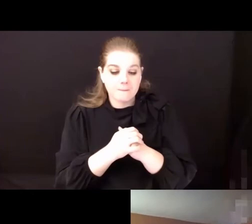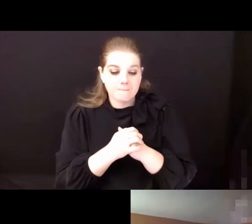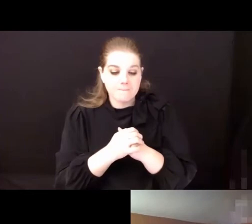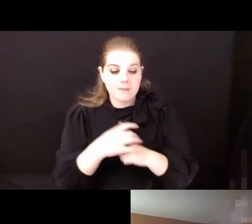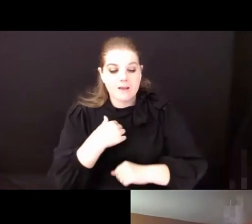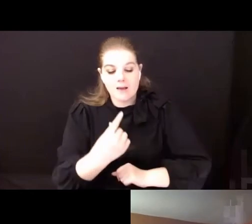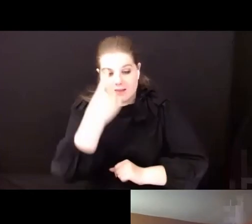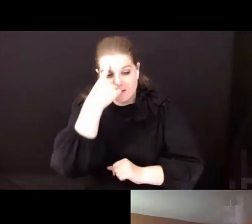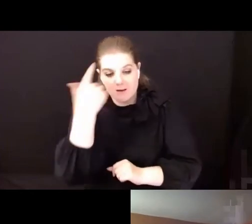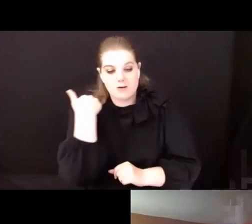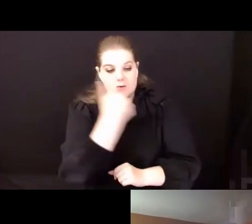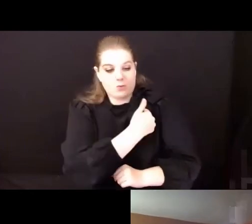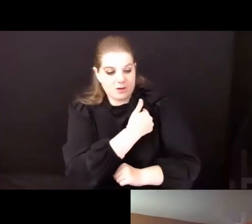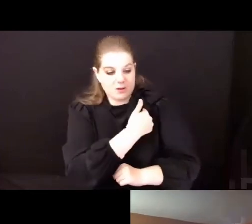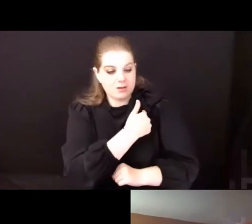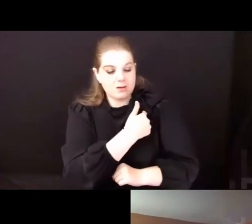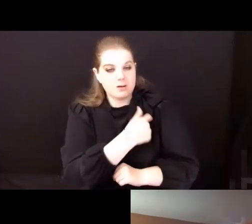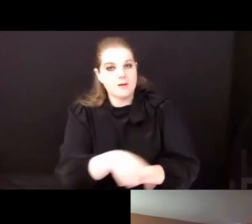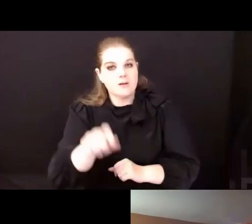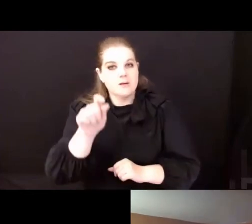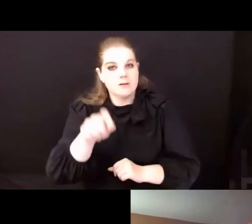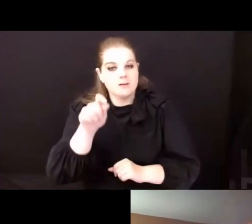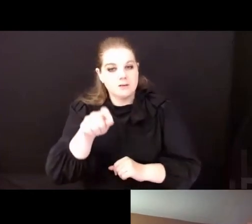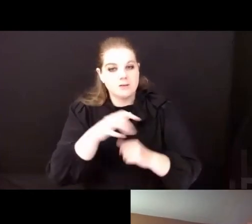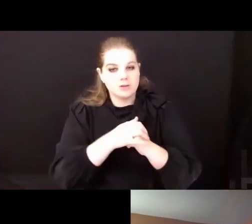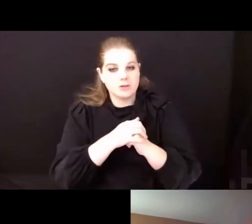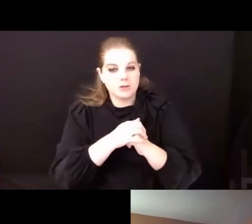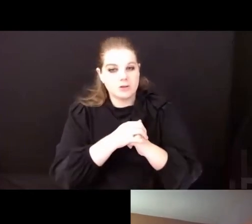recent events that have happened with